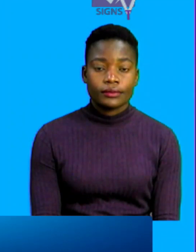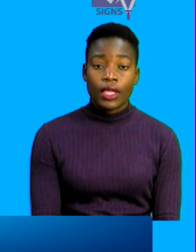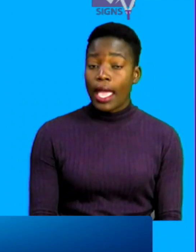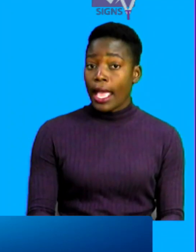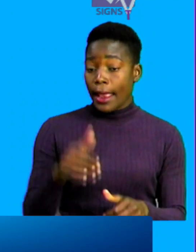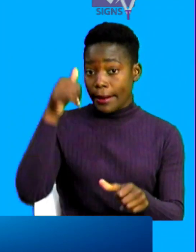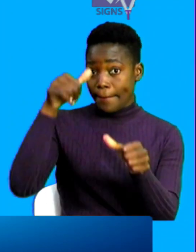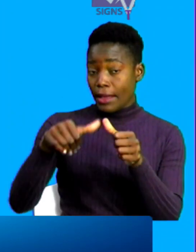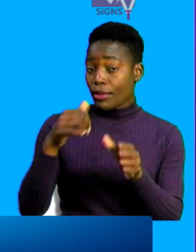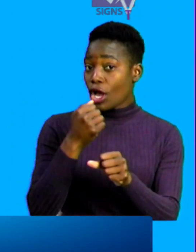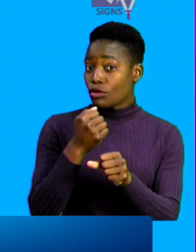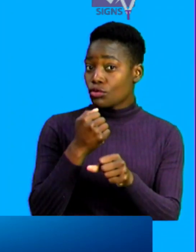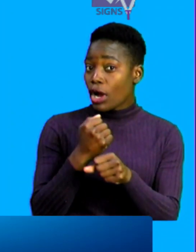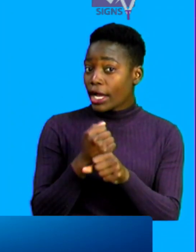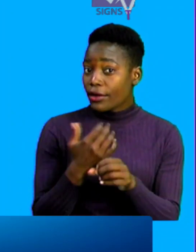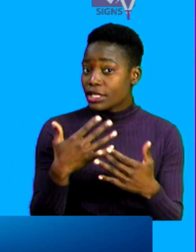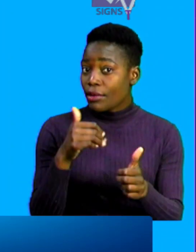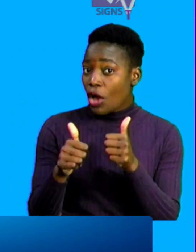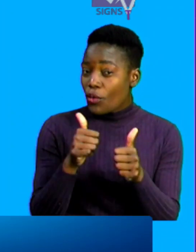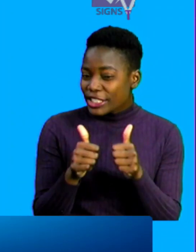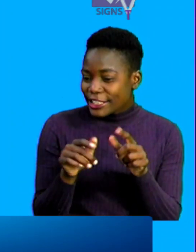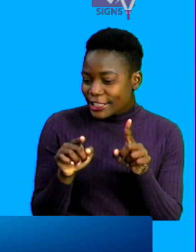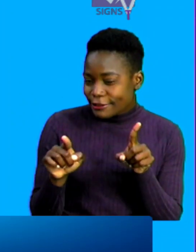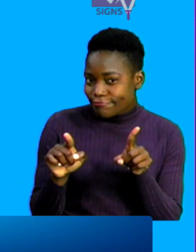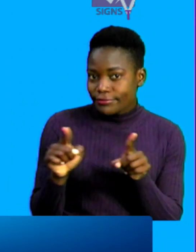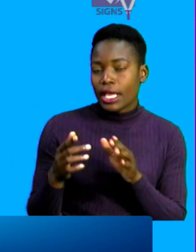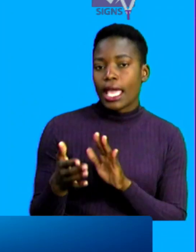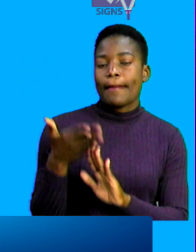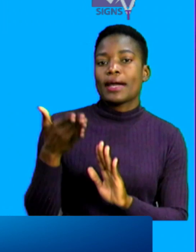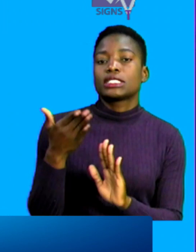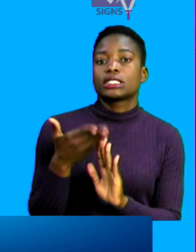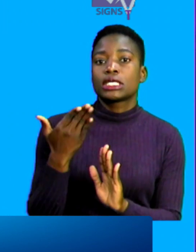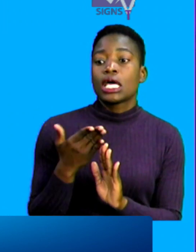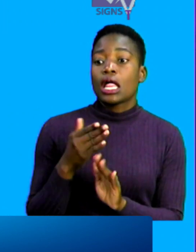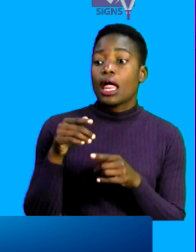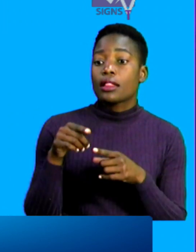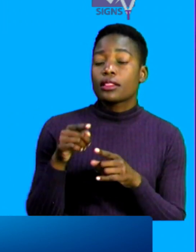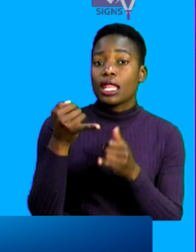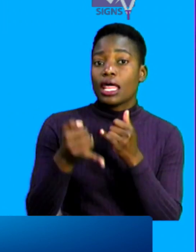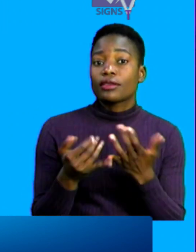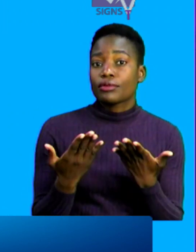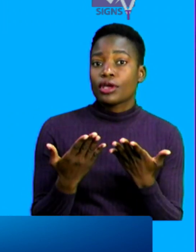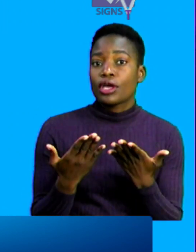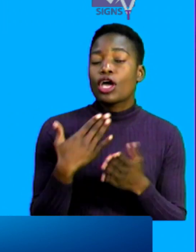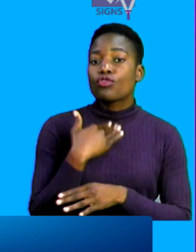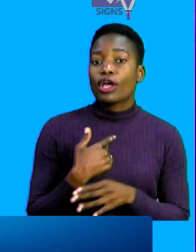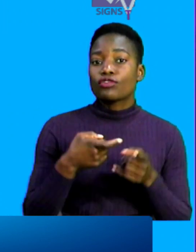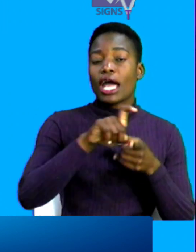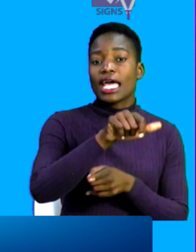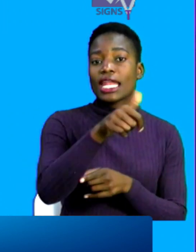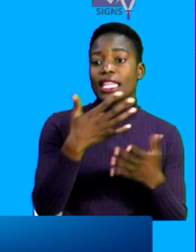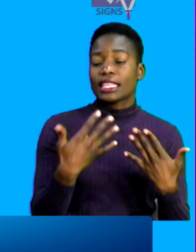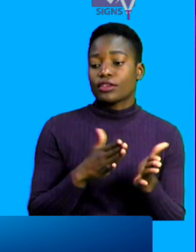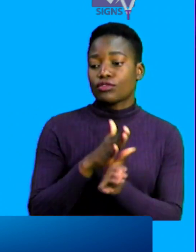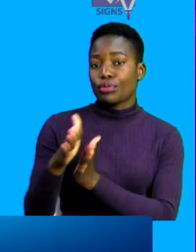Remember, you're dealing with something that is close to an emergency. The last thing is that you want is to then put another impediment in terms of